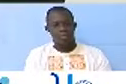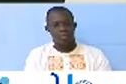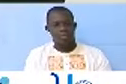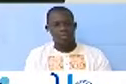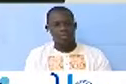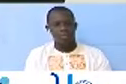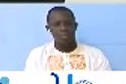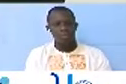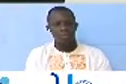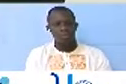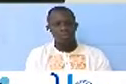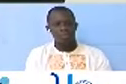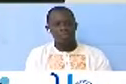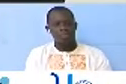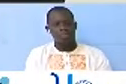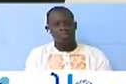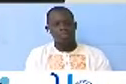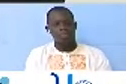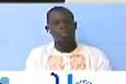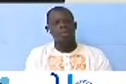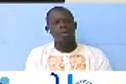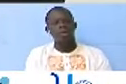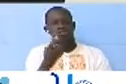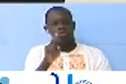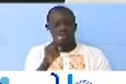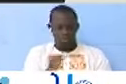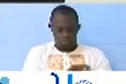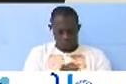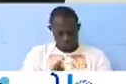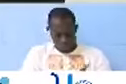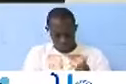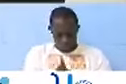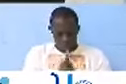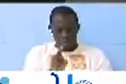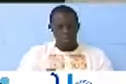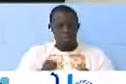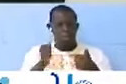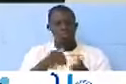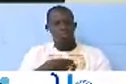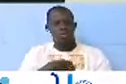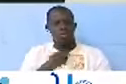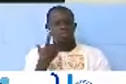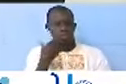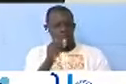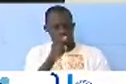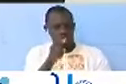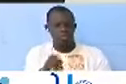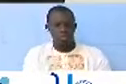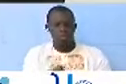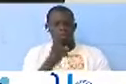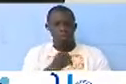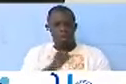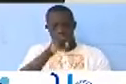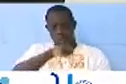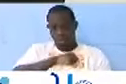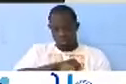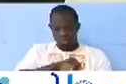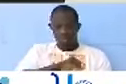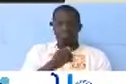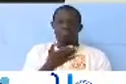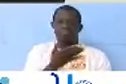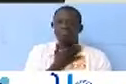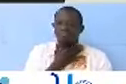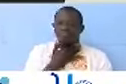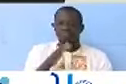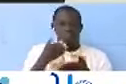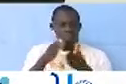baad ka cha damu dala. Bismillah. First of all, before we begin, I would like you to make yourself comfortable. Solo mbela fla men na wala min diko